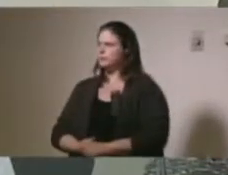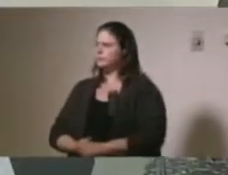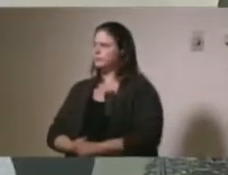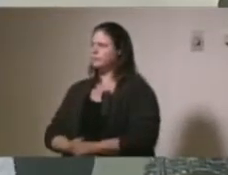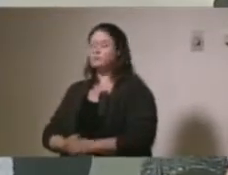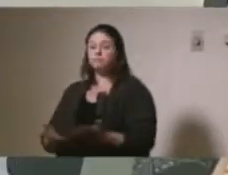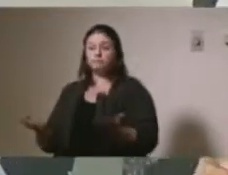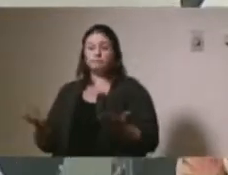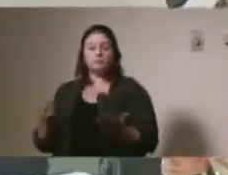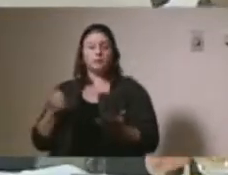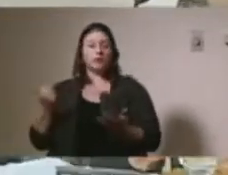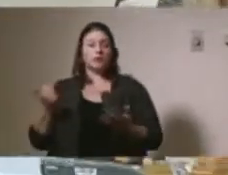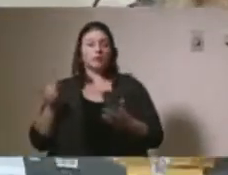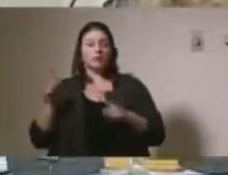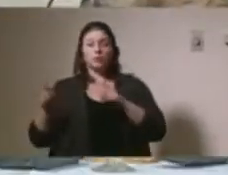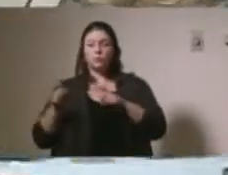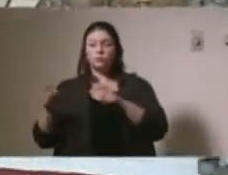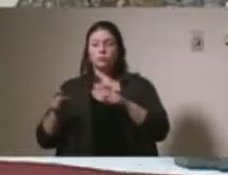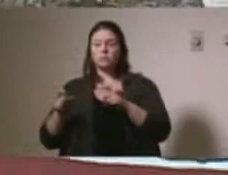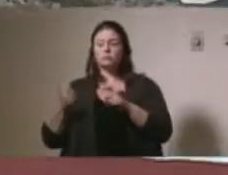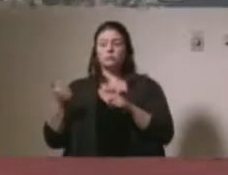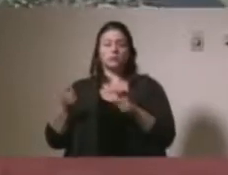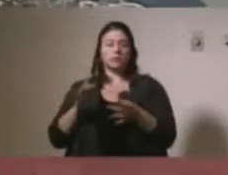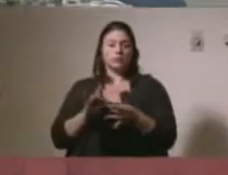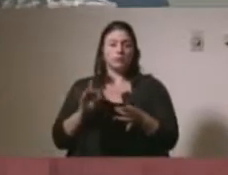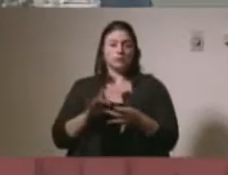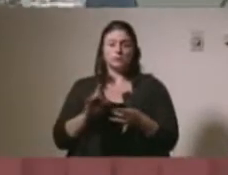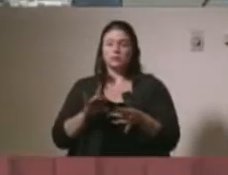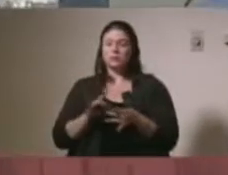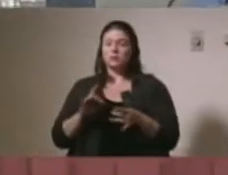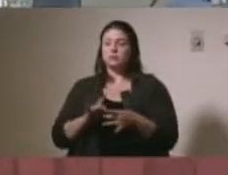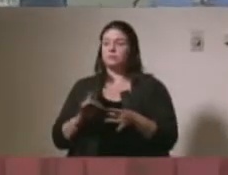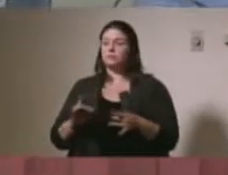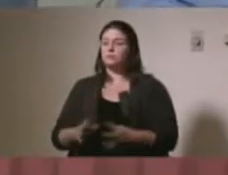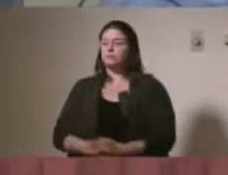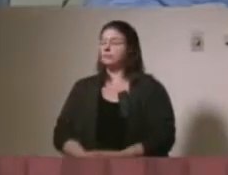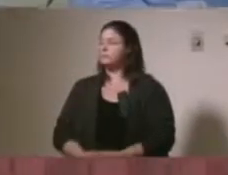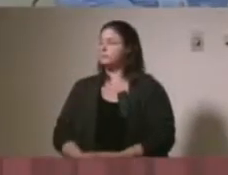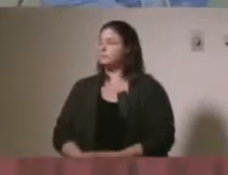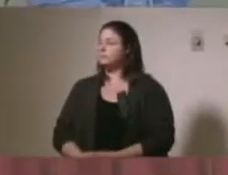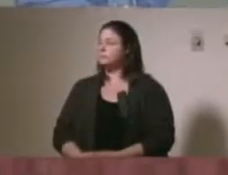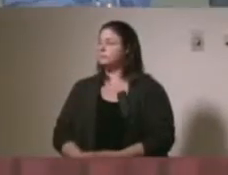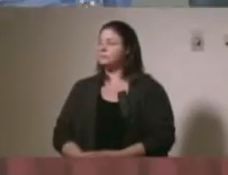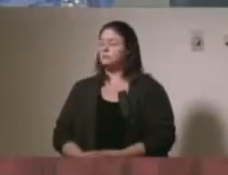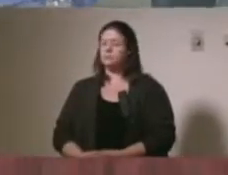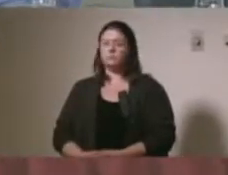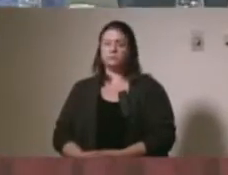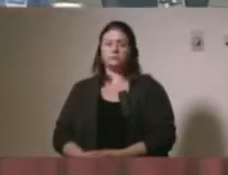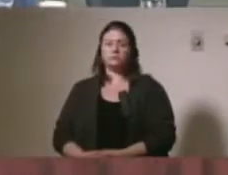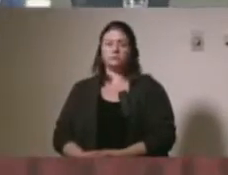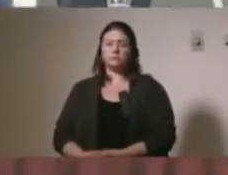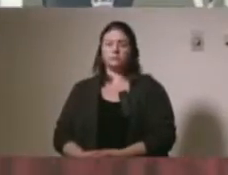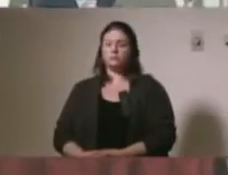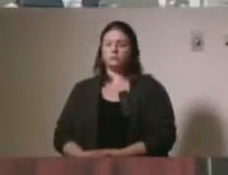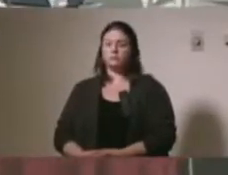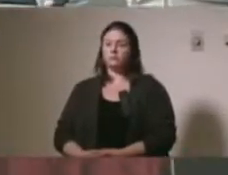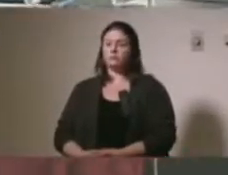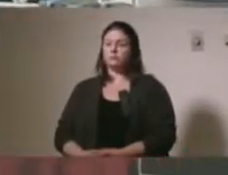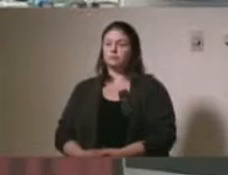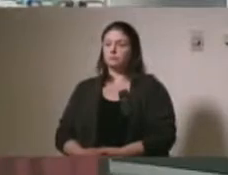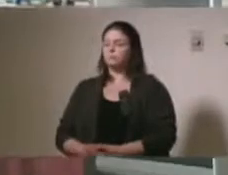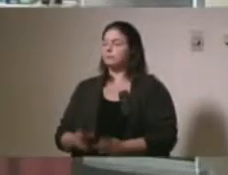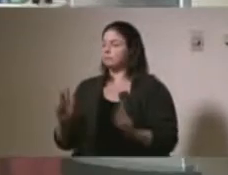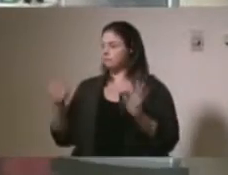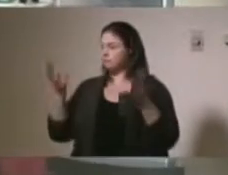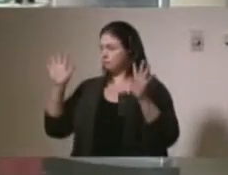D'autres questions, d'autres commentaires? Are there other questions or comments? Sure, about what they did, what they